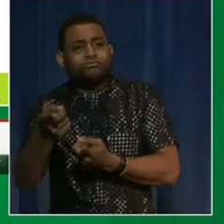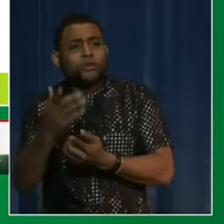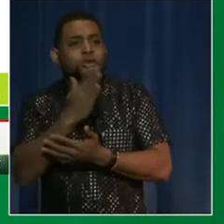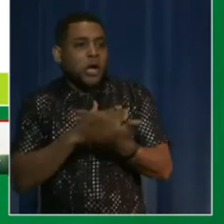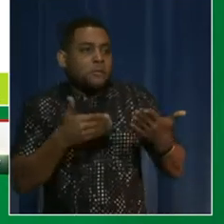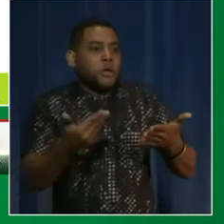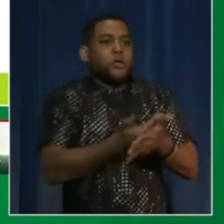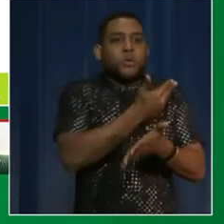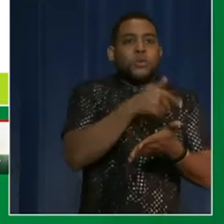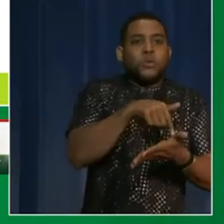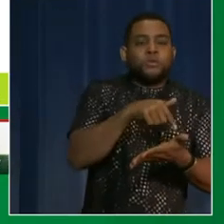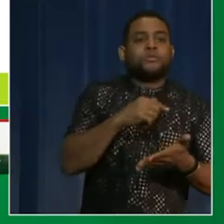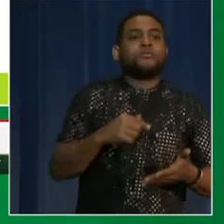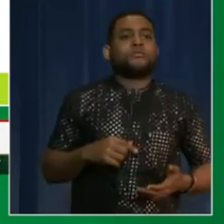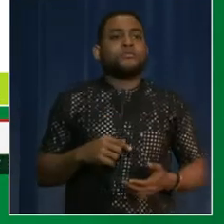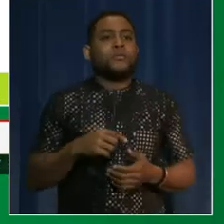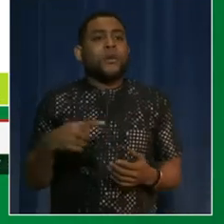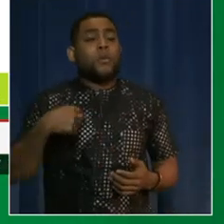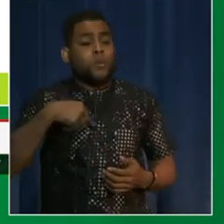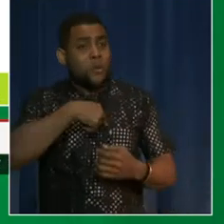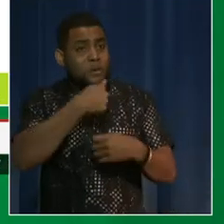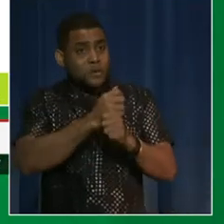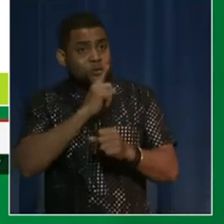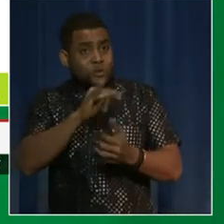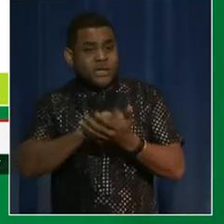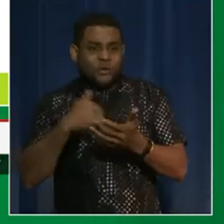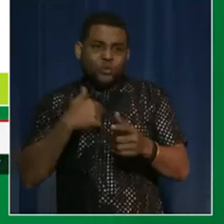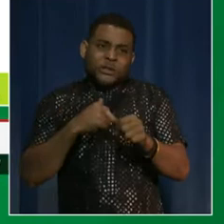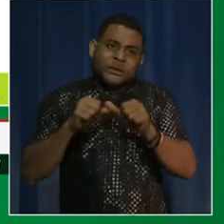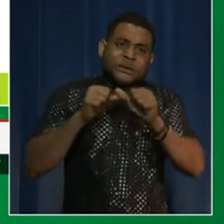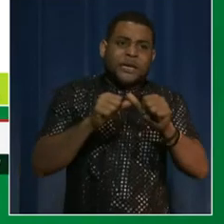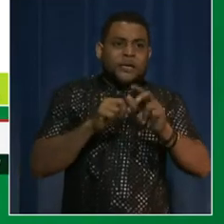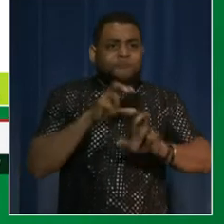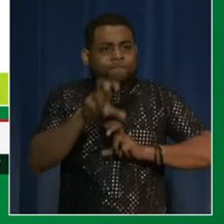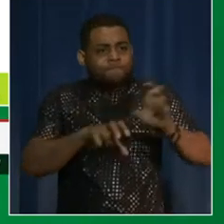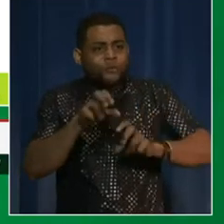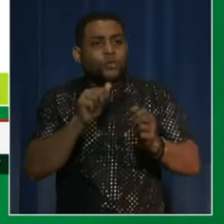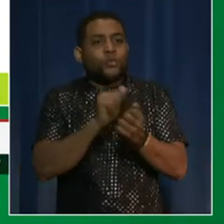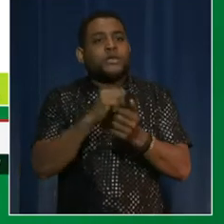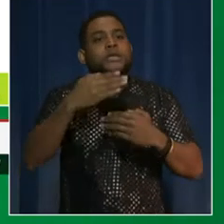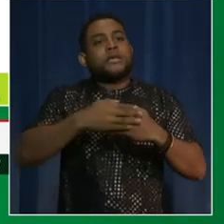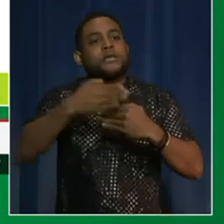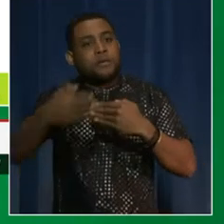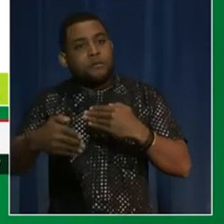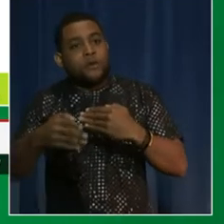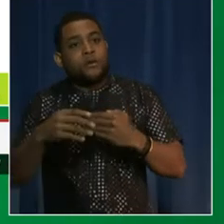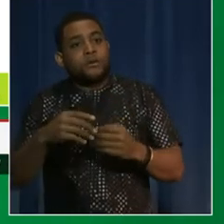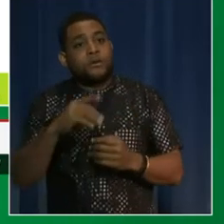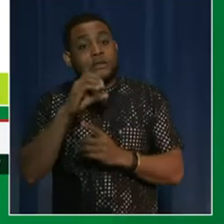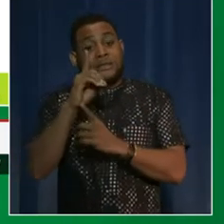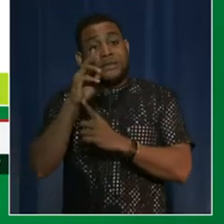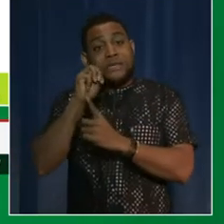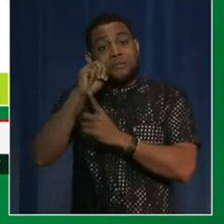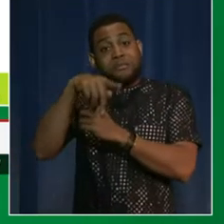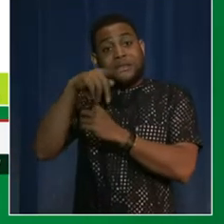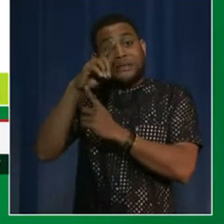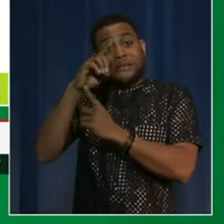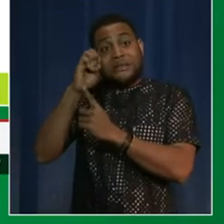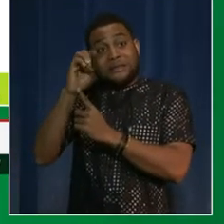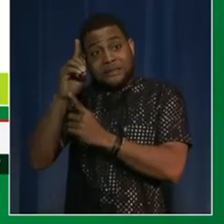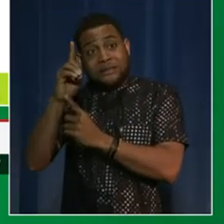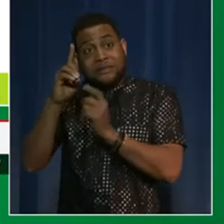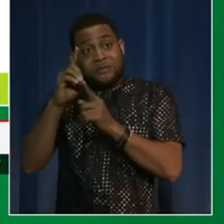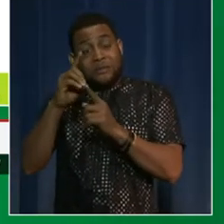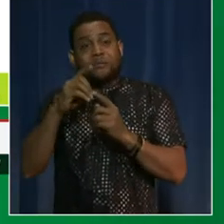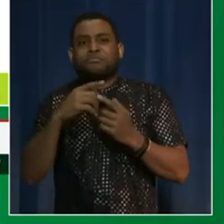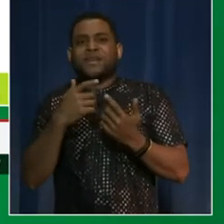make sure that we continue to invest in our neighborhoods. And DMPED has a number of projects across the wards. And